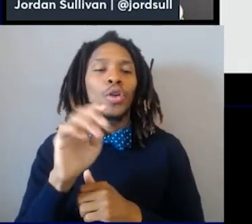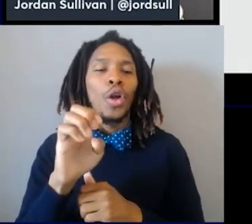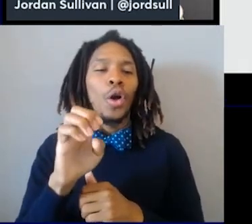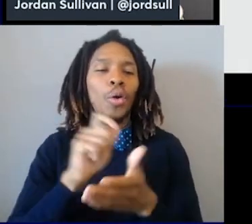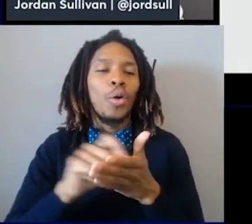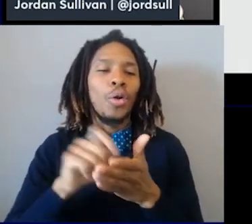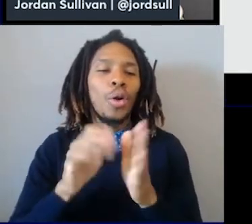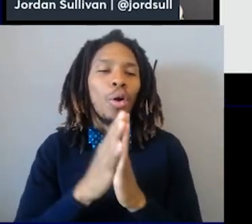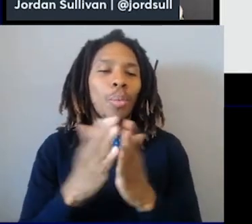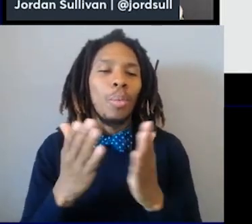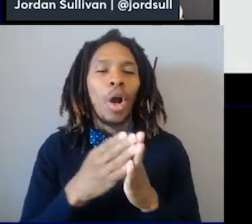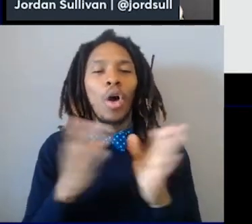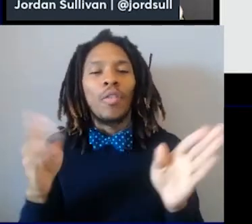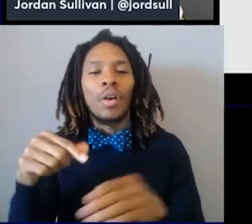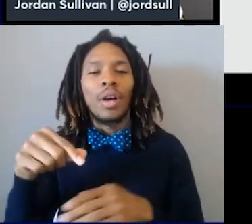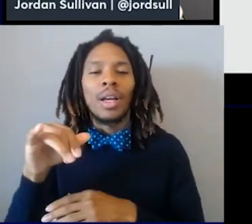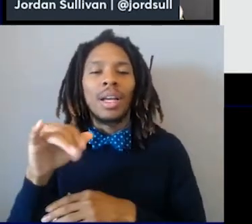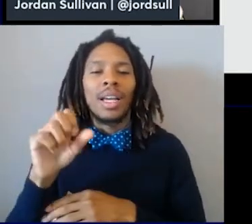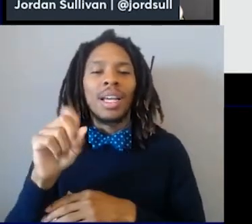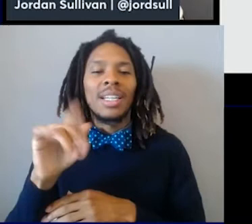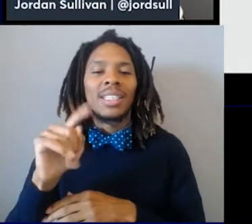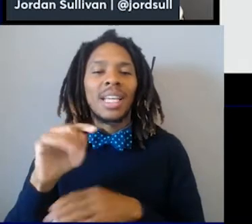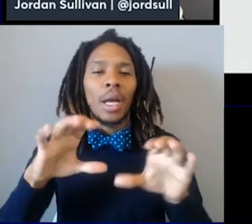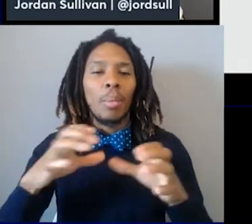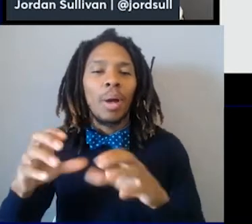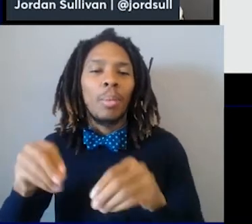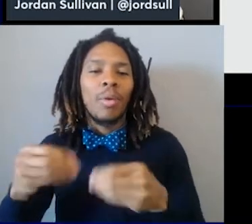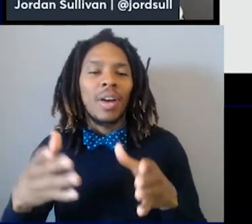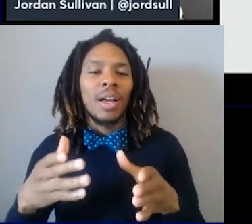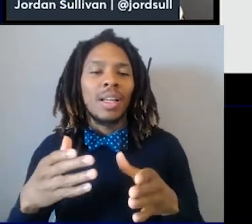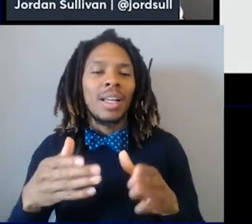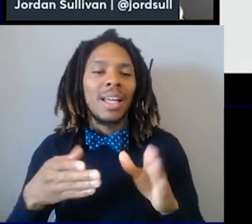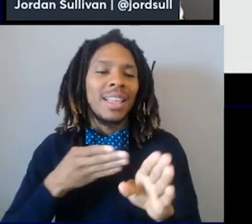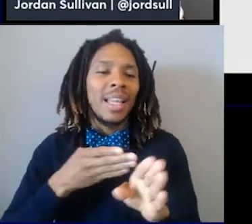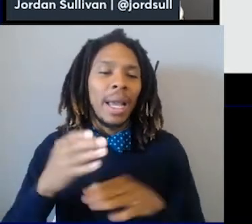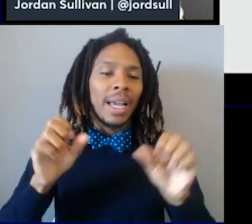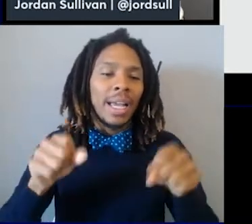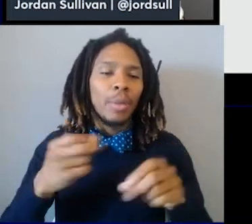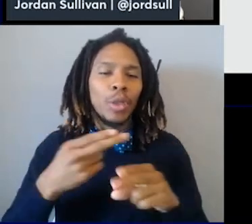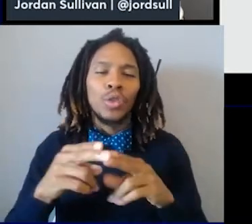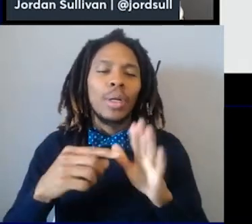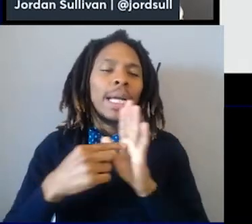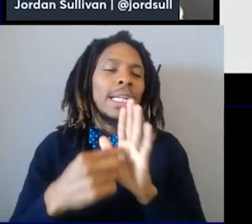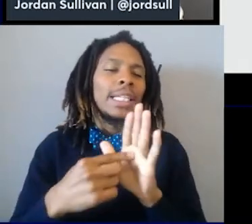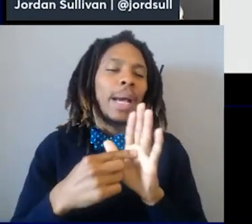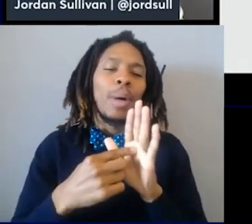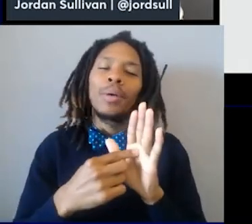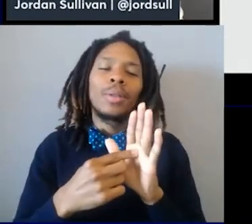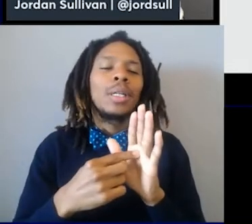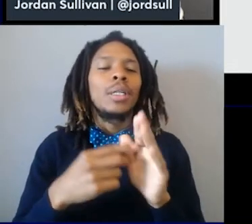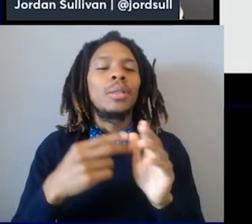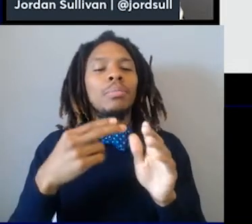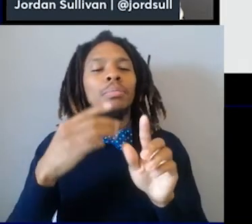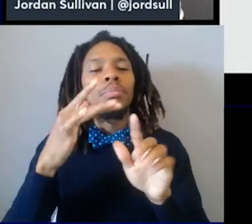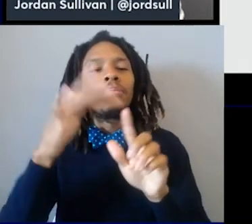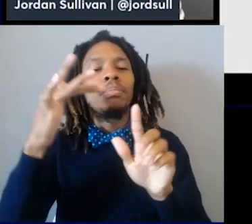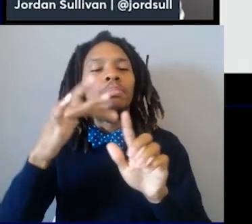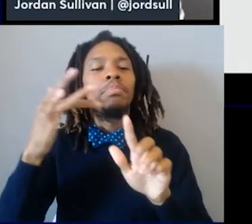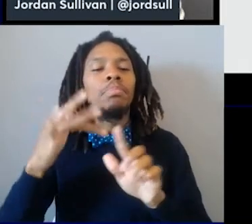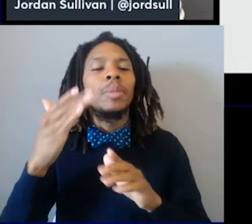Braket provider, of the main capability, which is just a short demo of it, just to highlight some specific